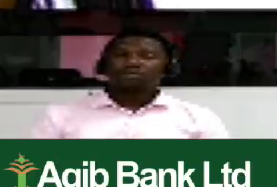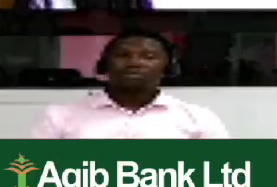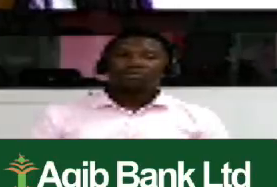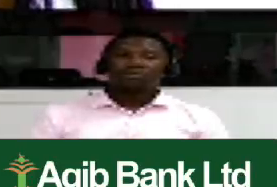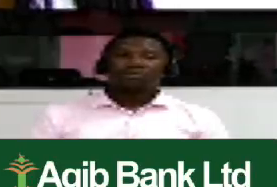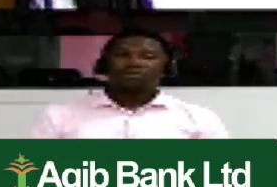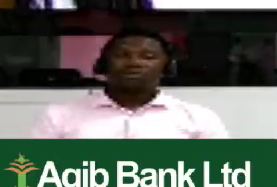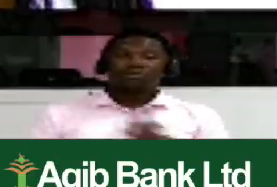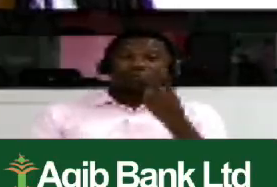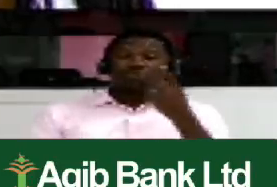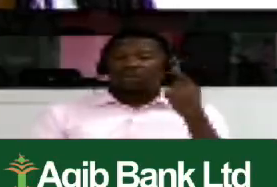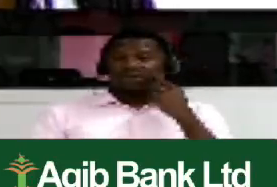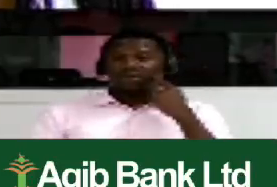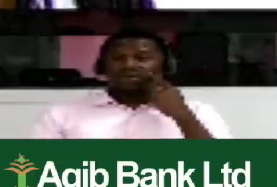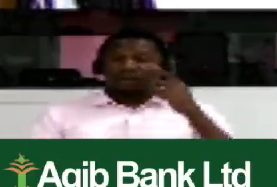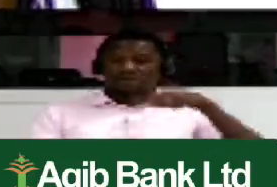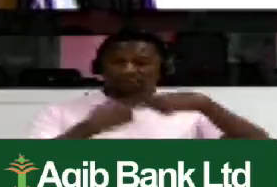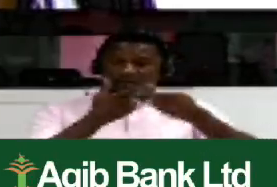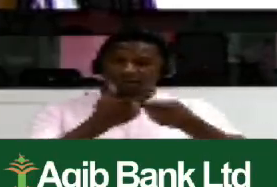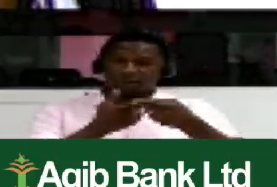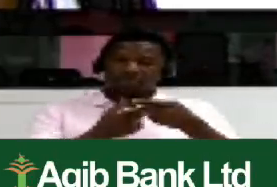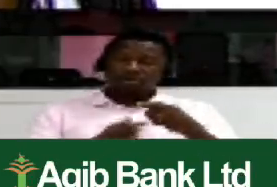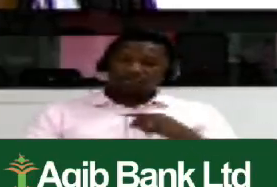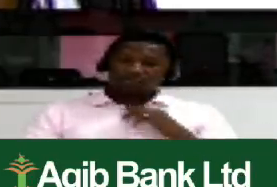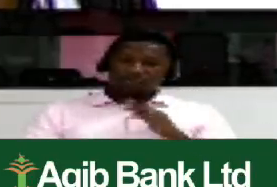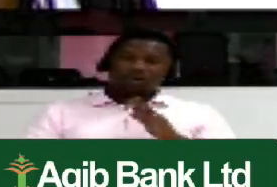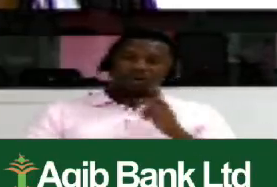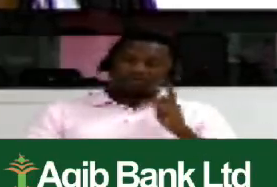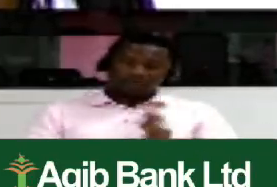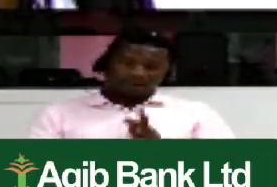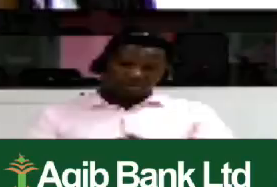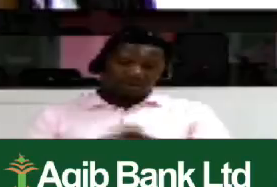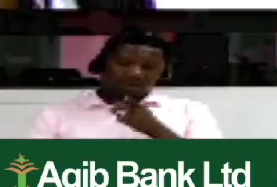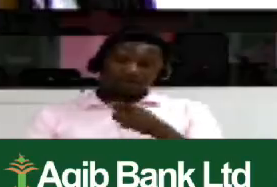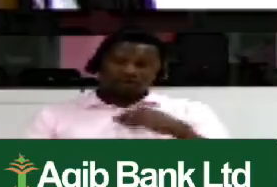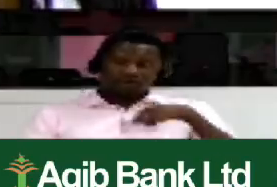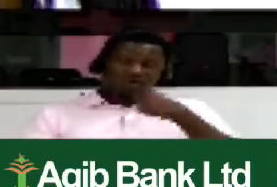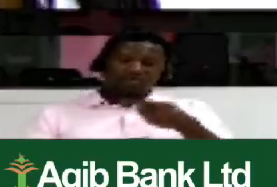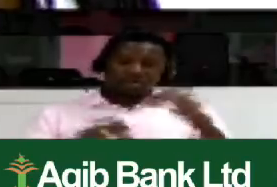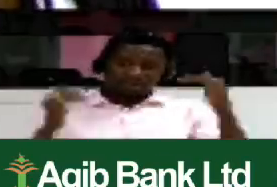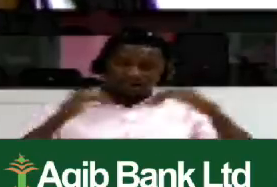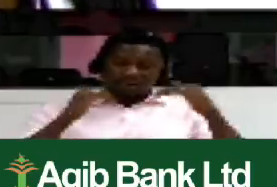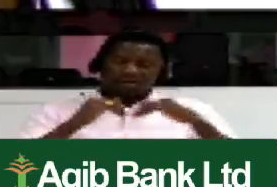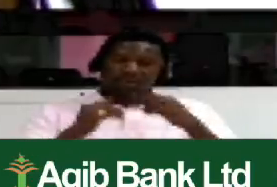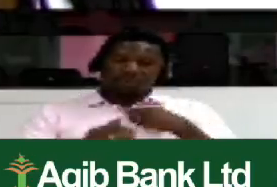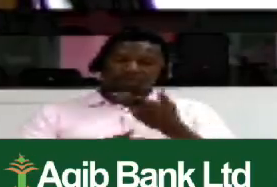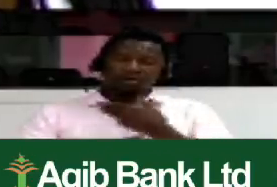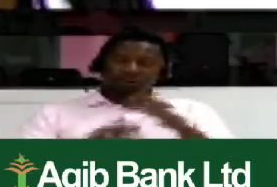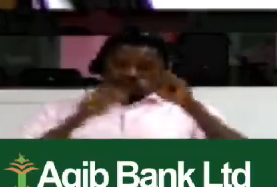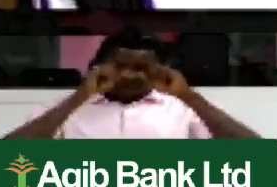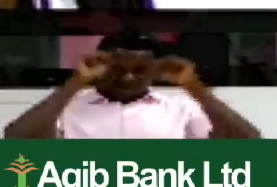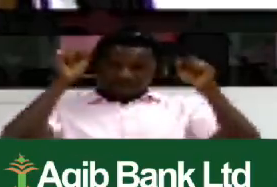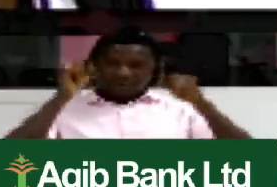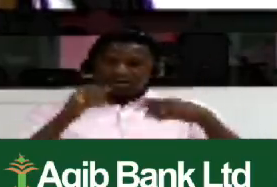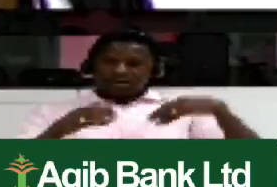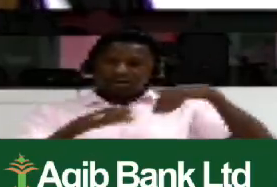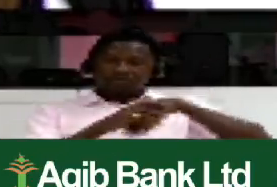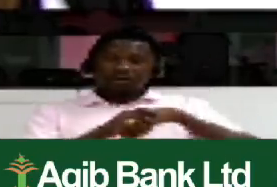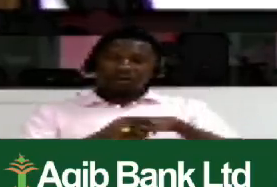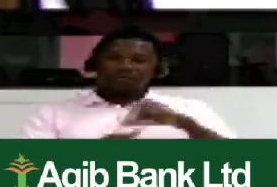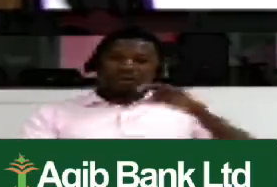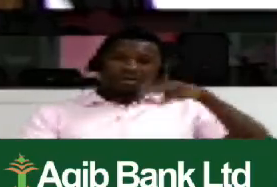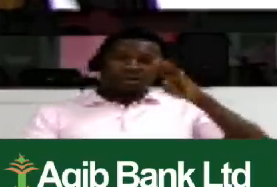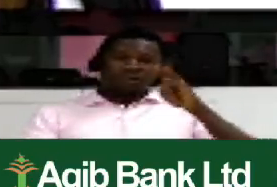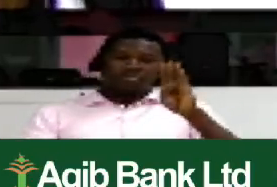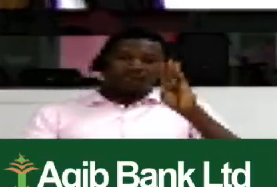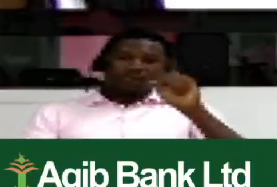So 2 days prior, you were reassured from the meeting that you had with the authorities. Exactly. Including Landing Baji,